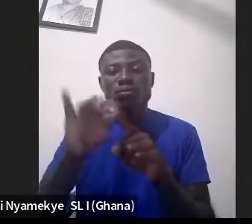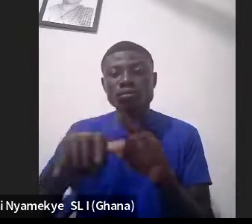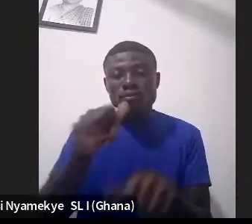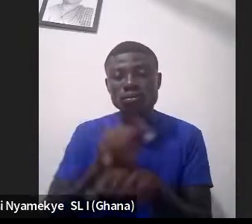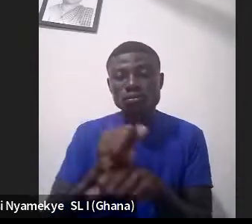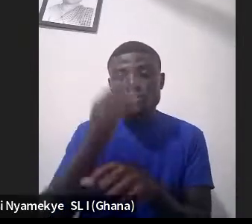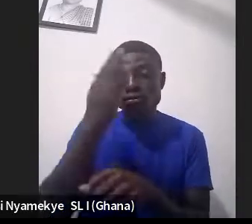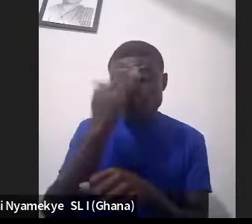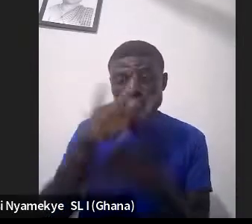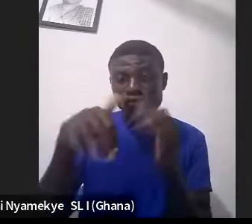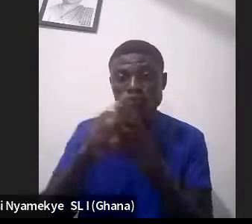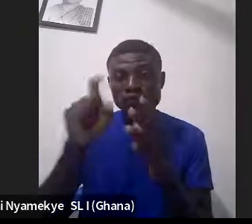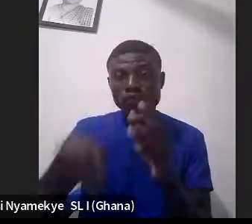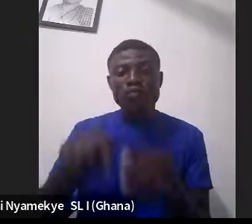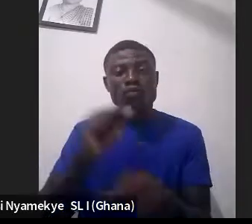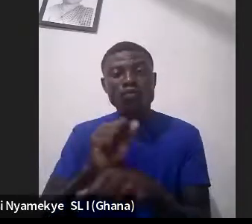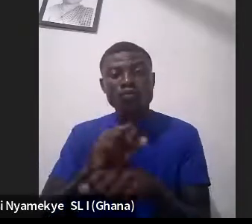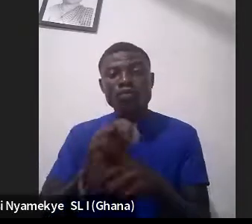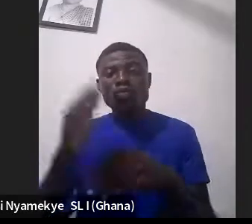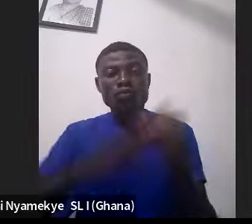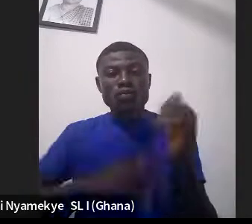to read no matter